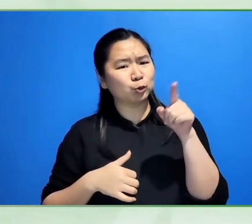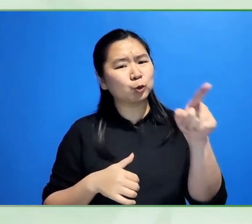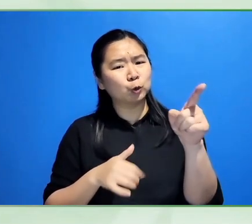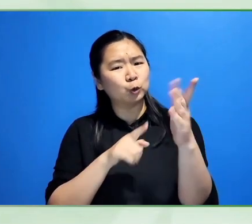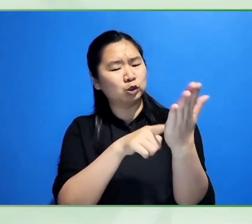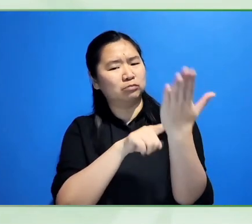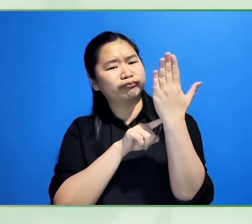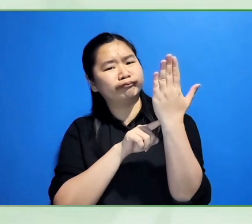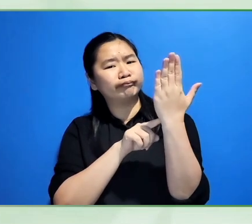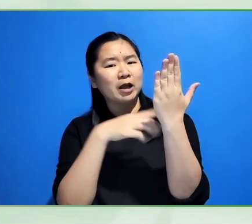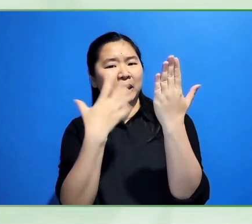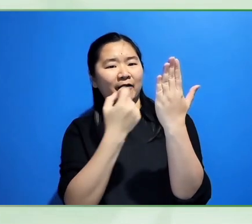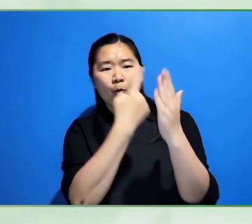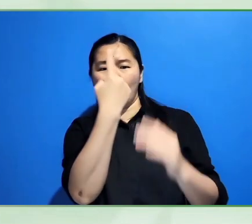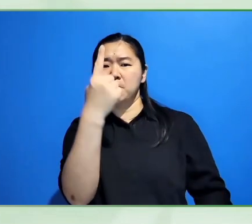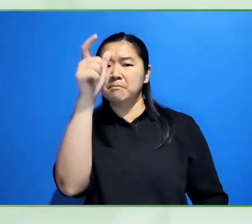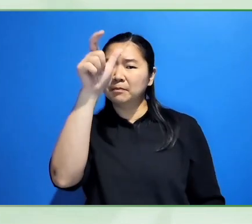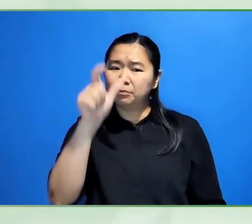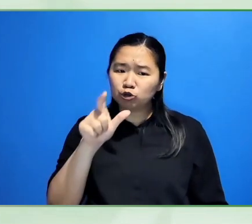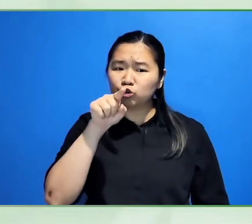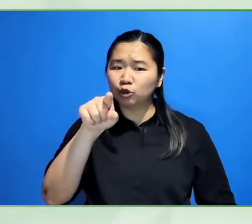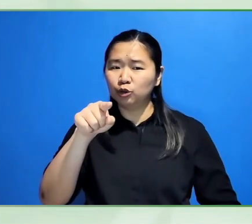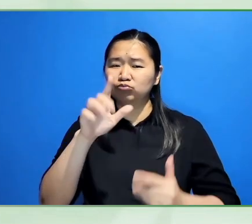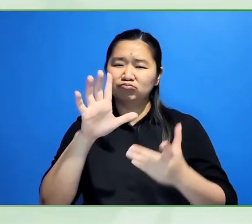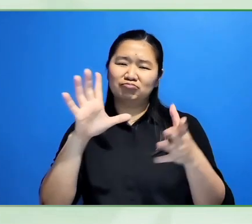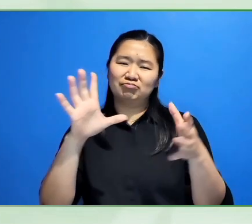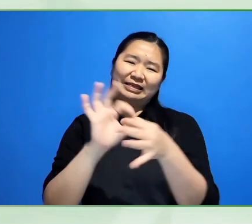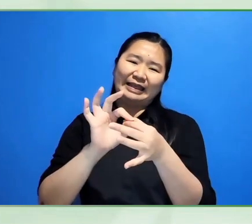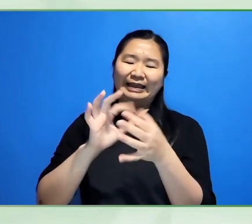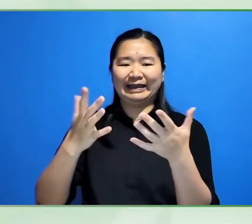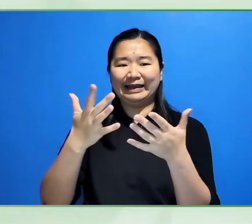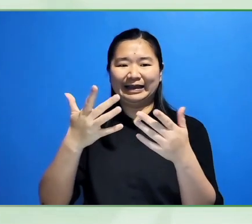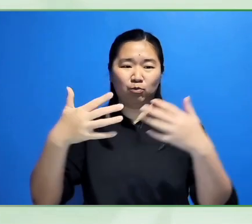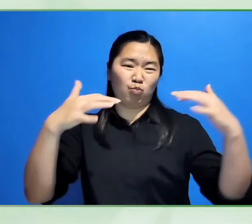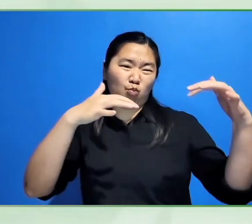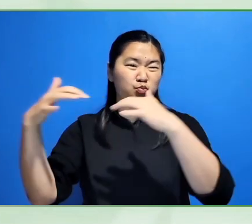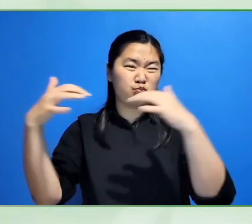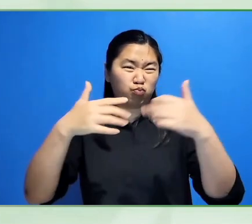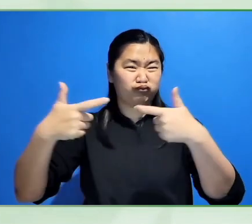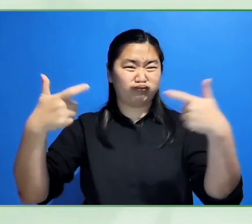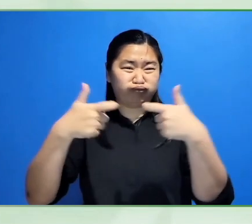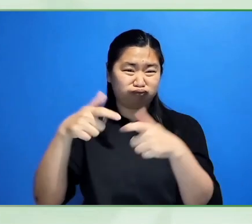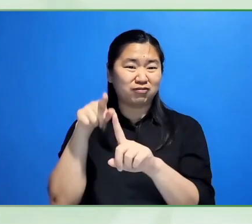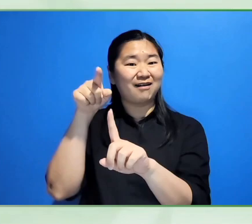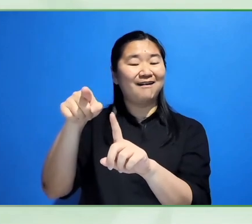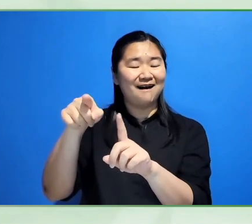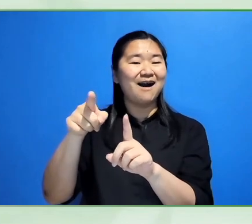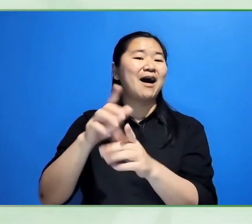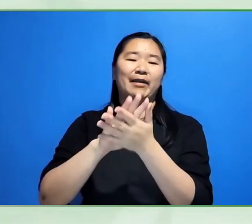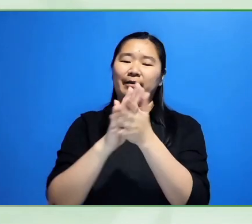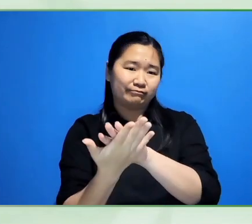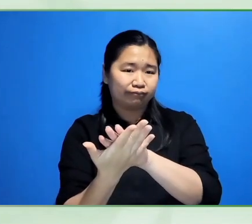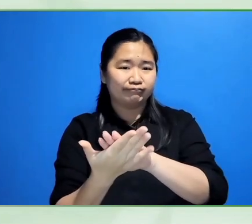facing enormous challenges to get prosthetic limb for those patients. My question is, how